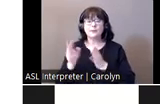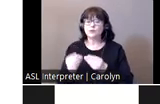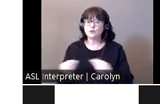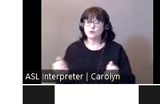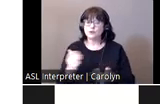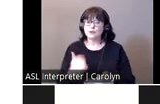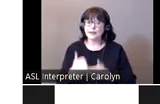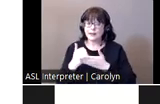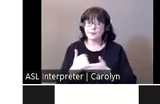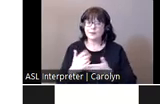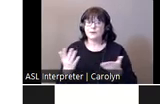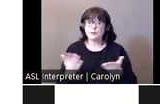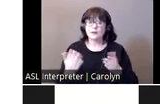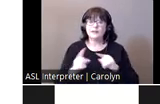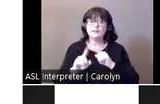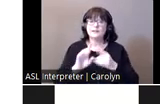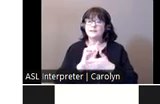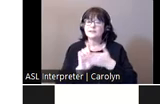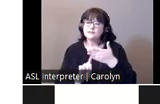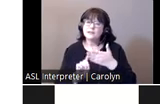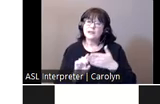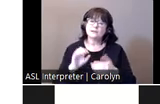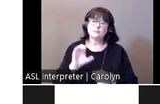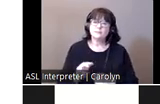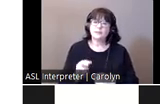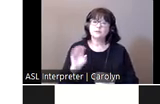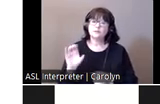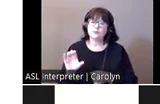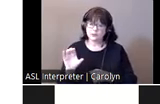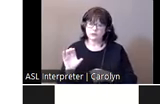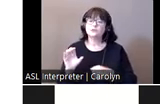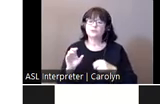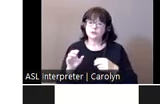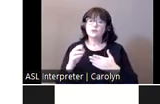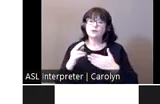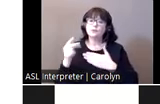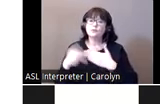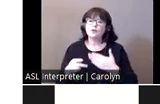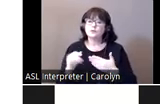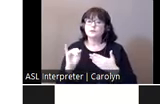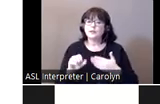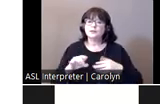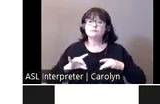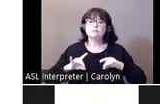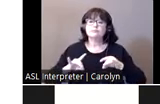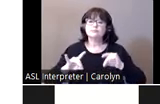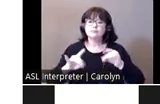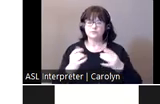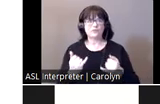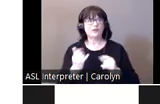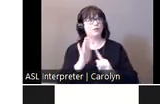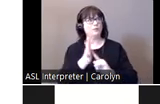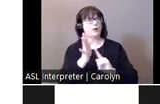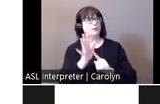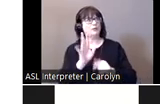micro-credentials to ensure students are up to date with the skills or software that are in vogue in the sector. Doesn't mean it's